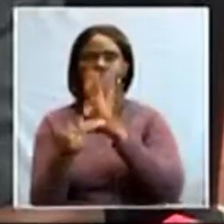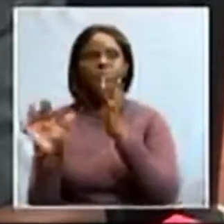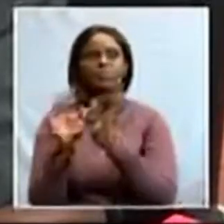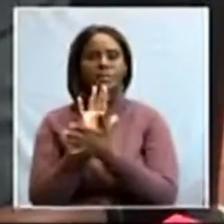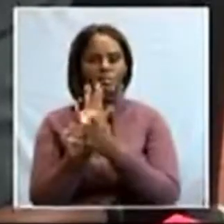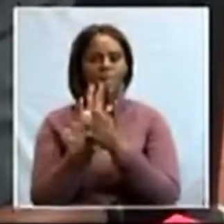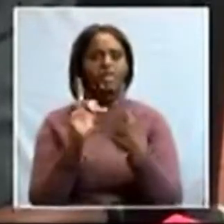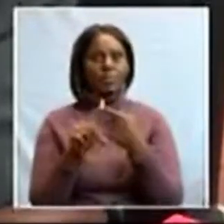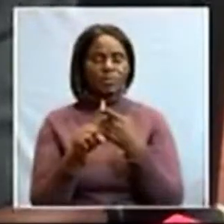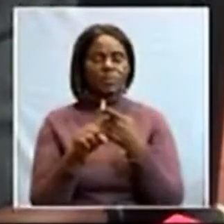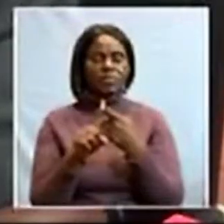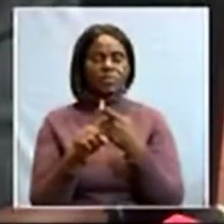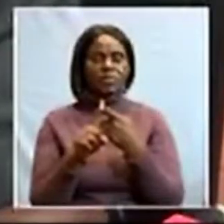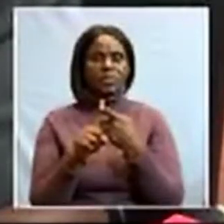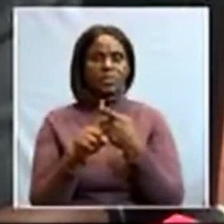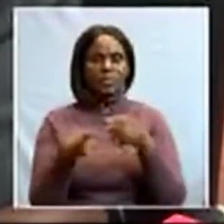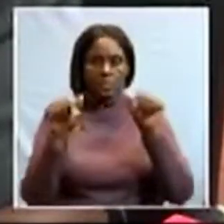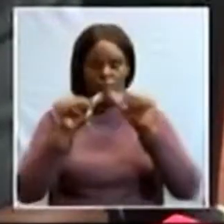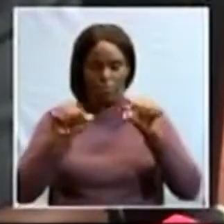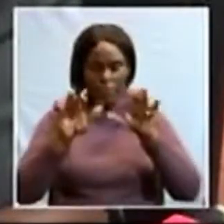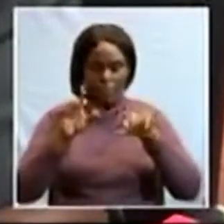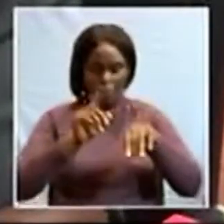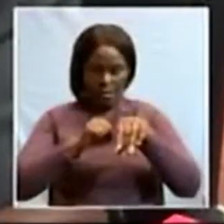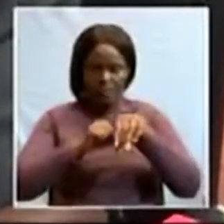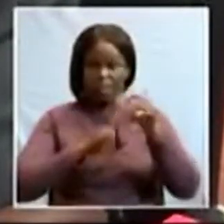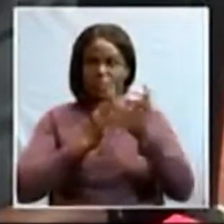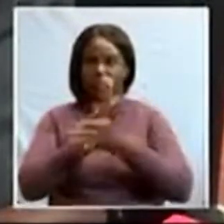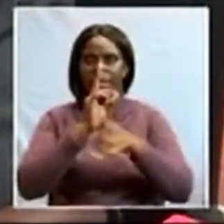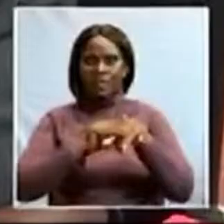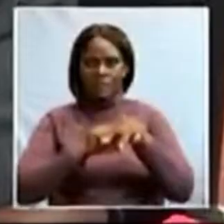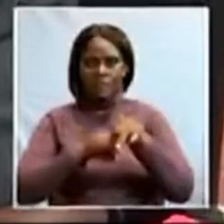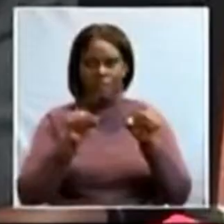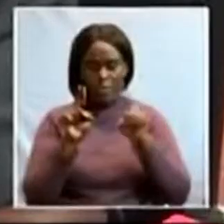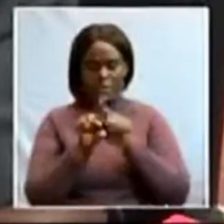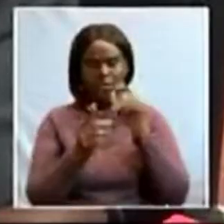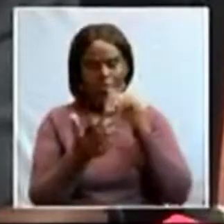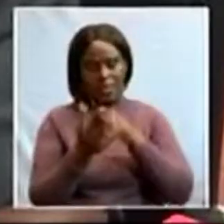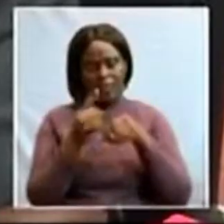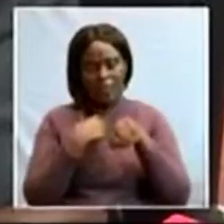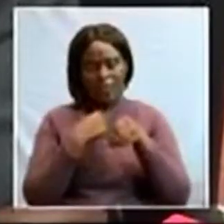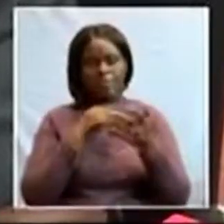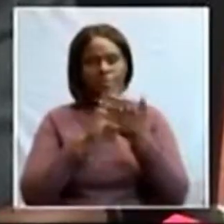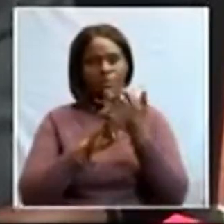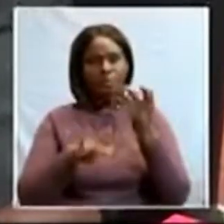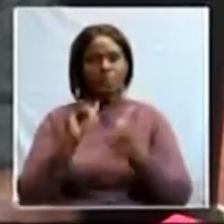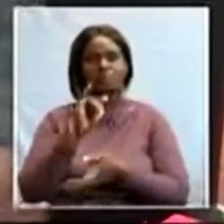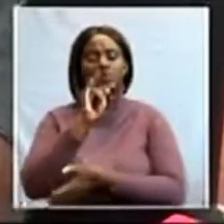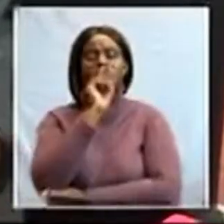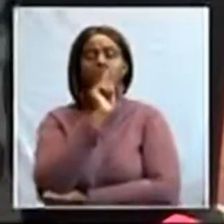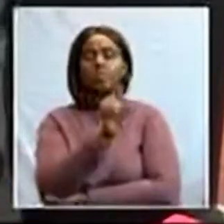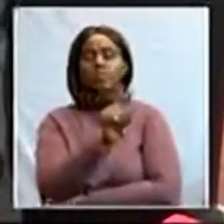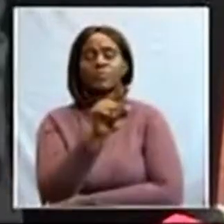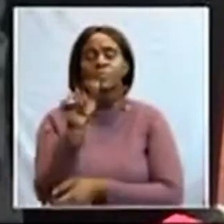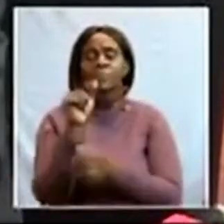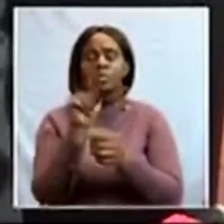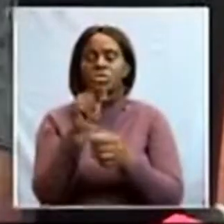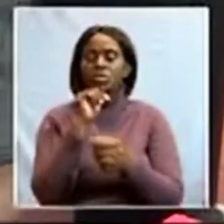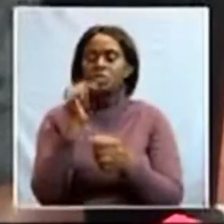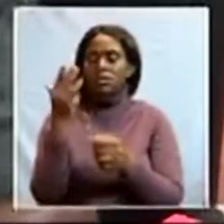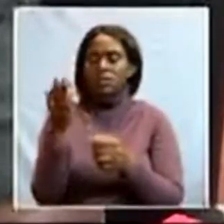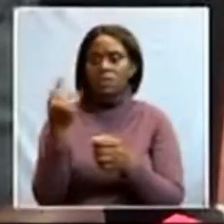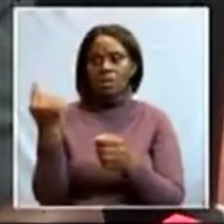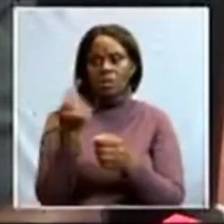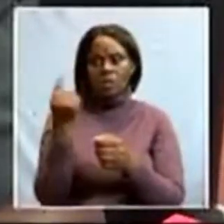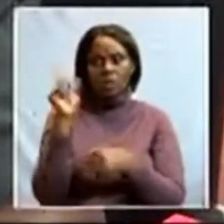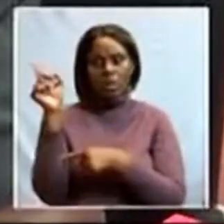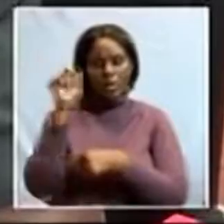documents to auditors at the right time. And I believe auditors were not there only for